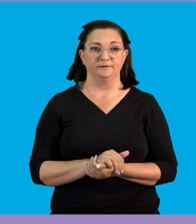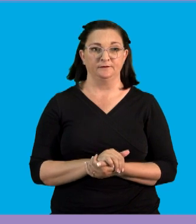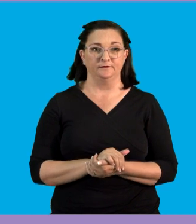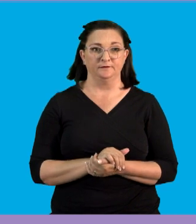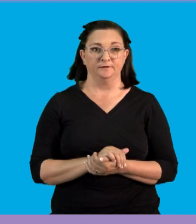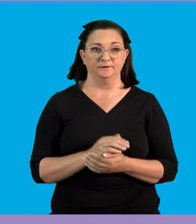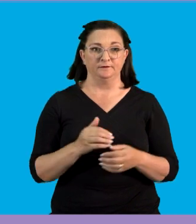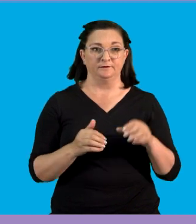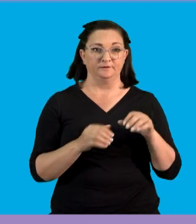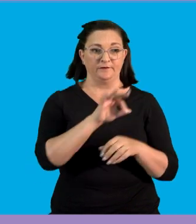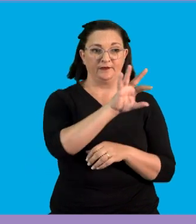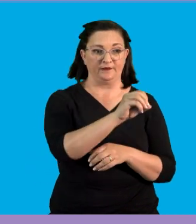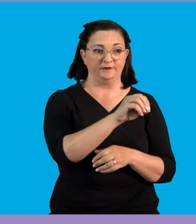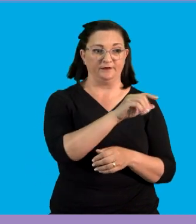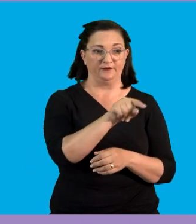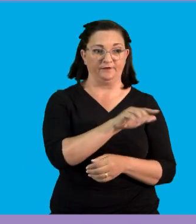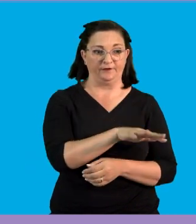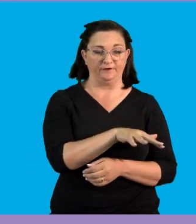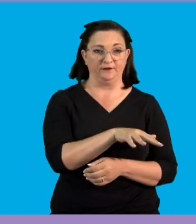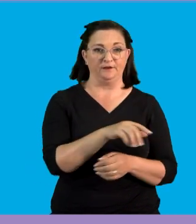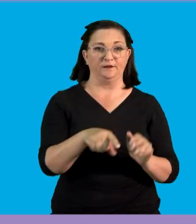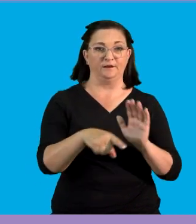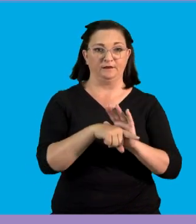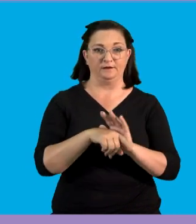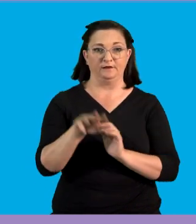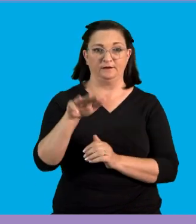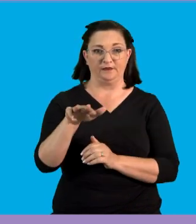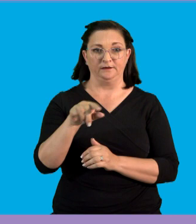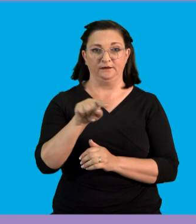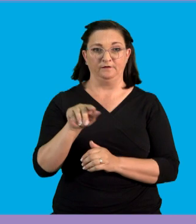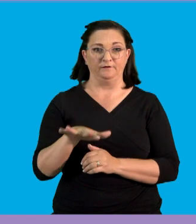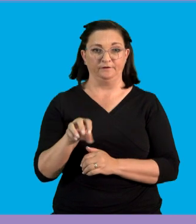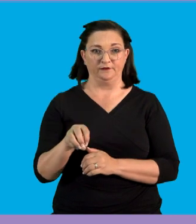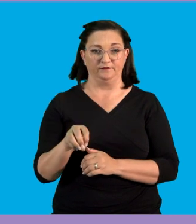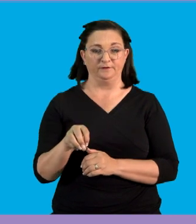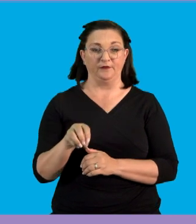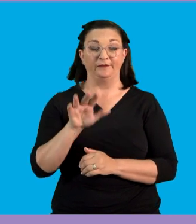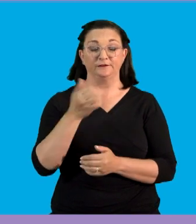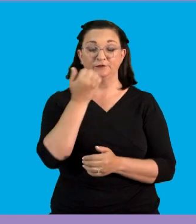19/15. If we take 30/15 and subtract 19/15, then we